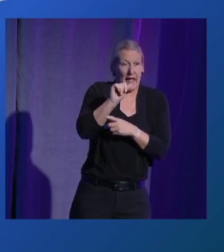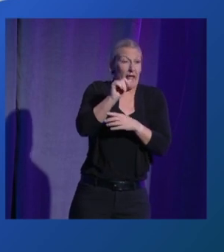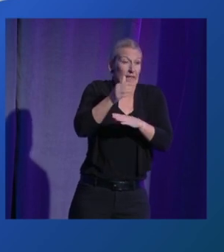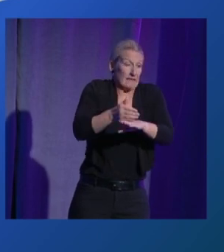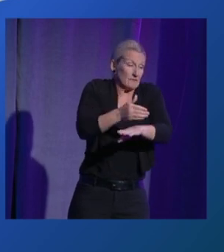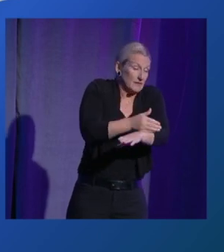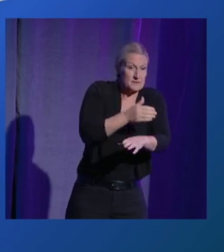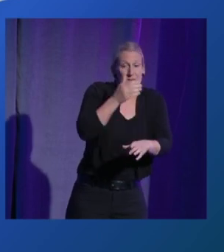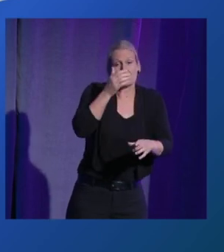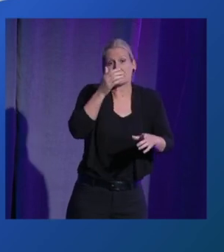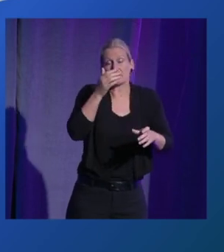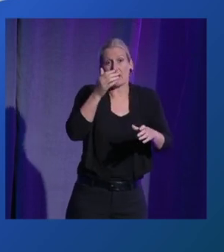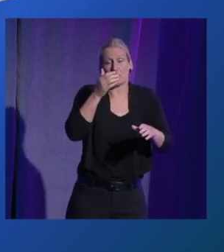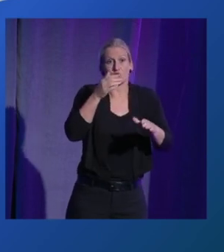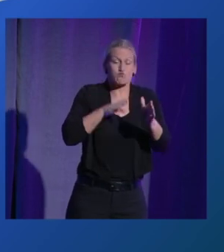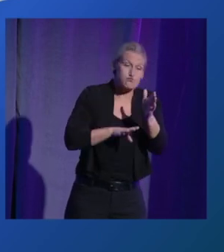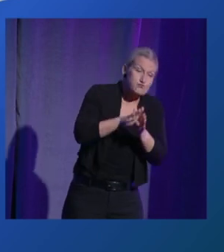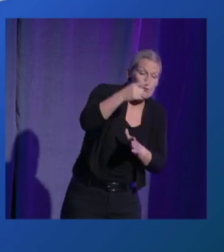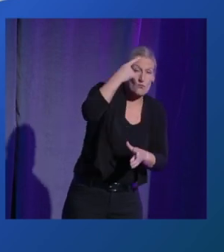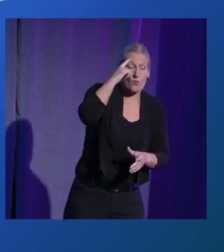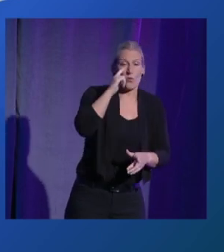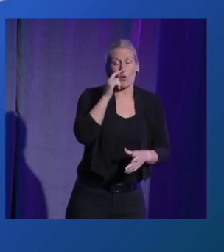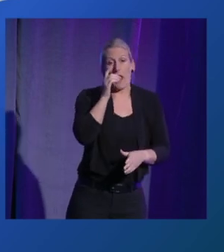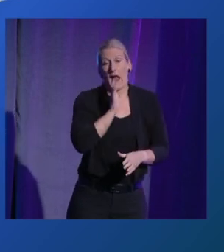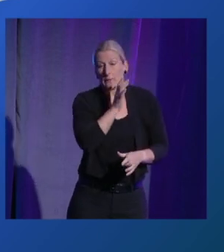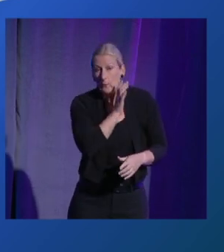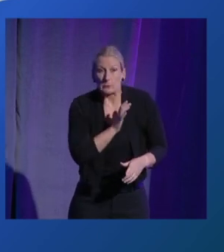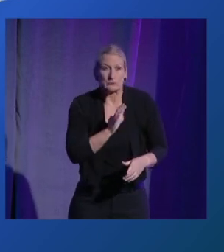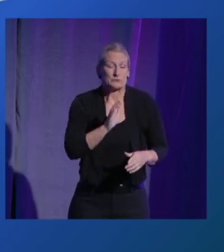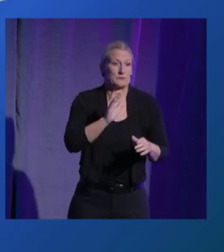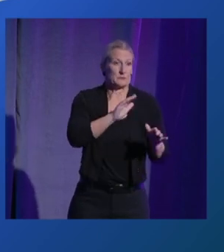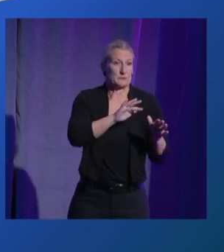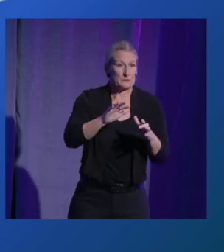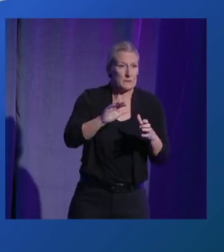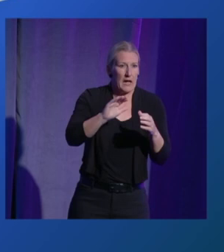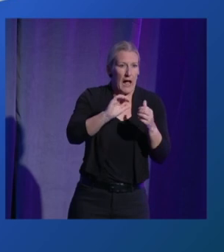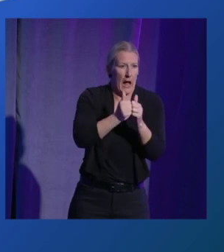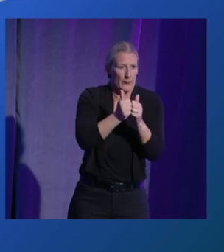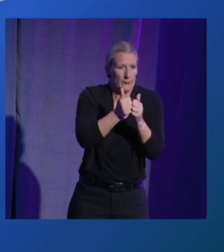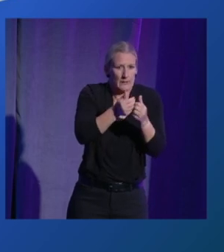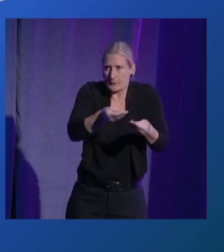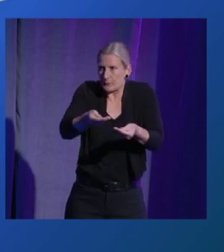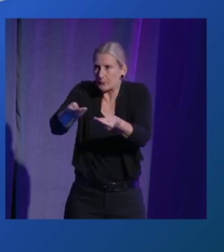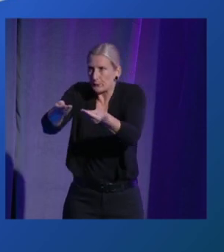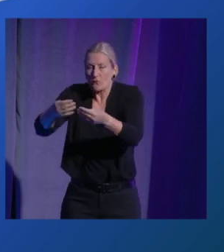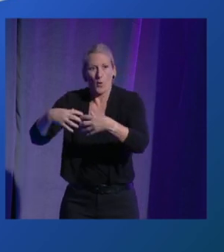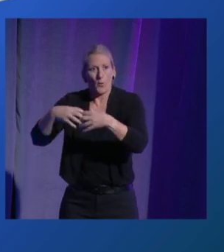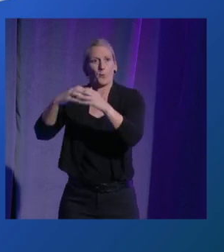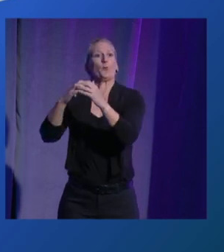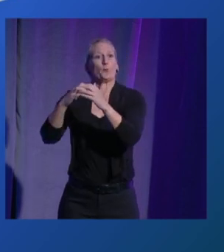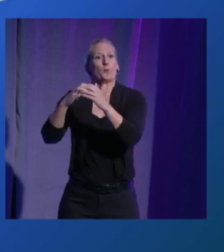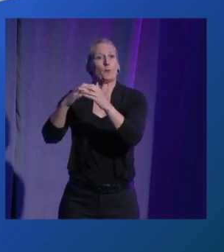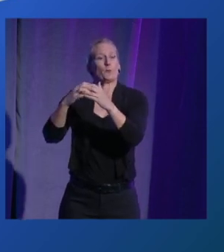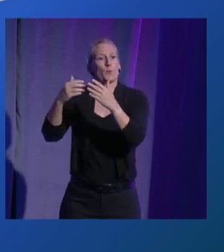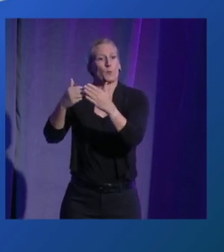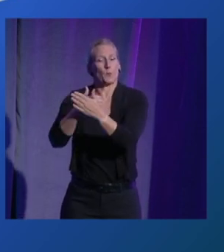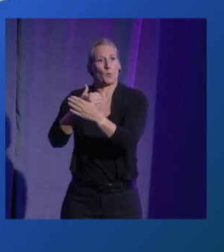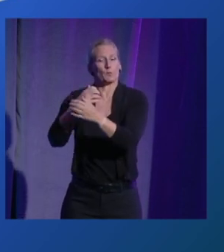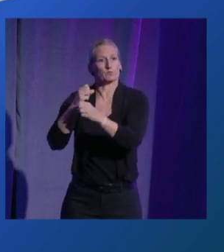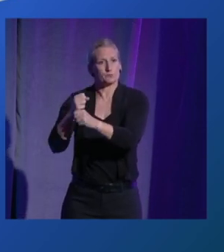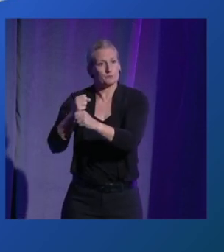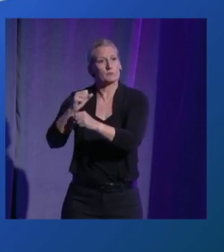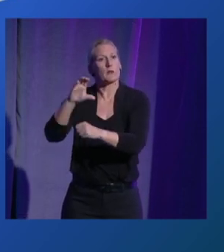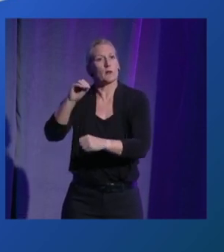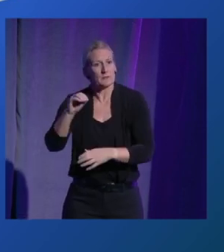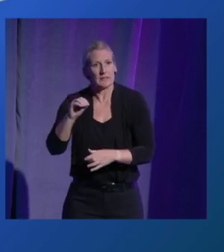agriculture um realizing that innovation in this space and how we're working right now it's it's an iterative process um and it is